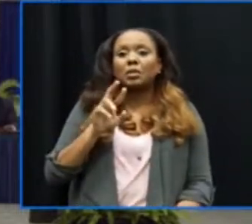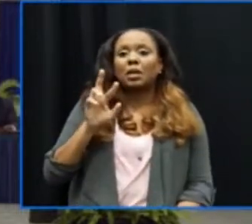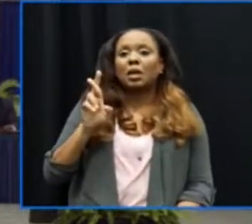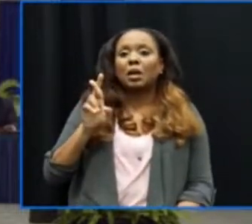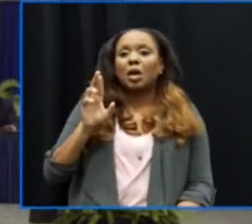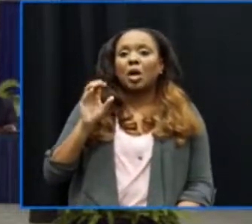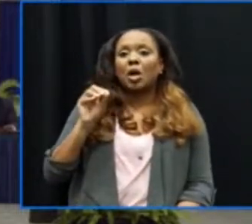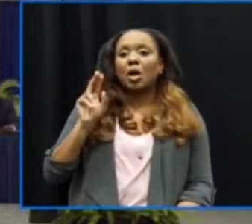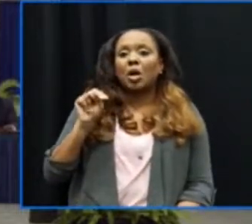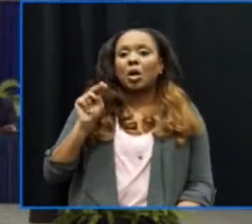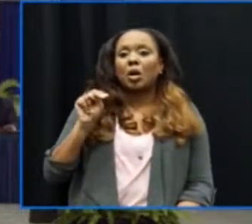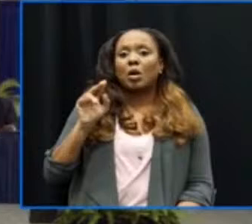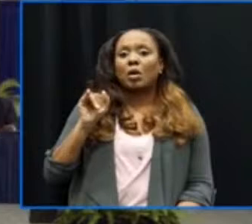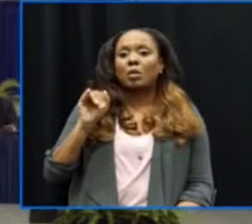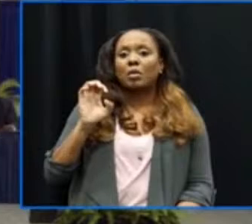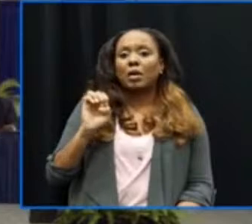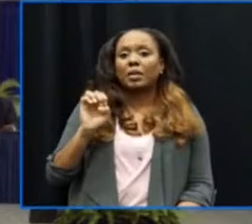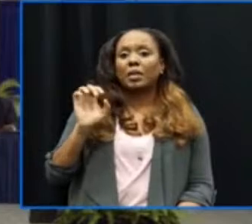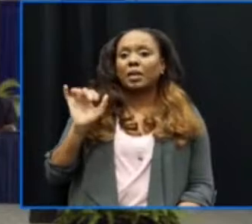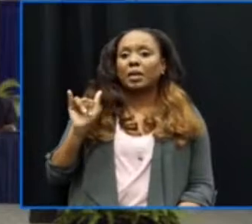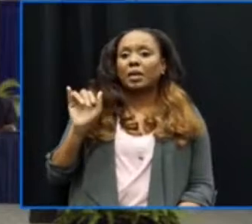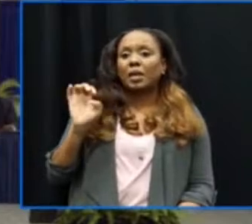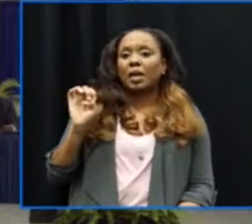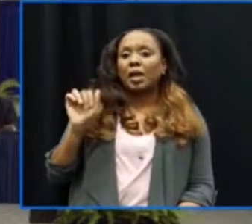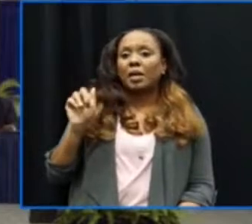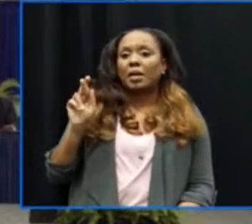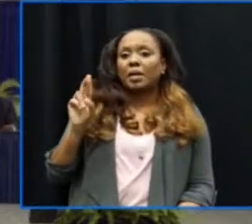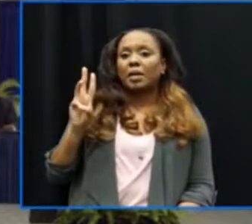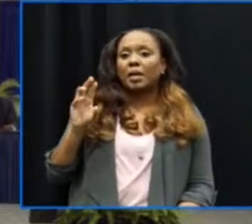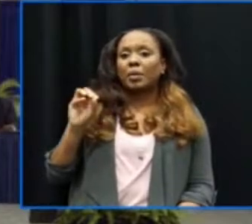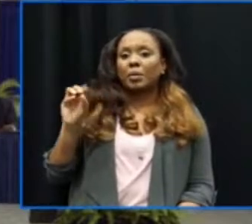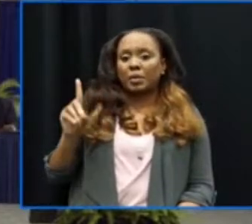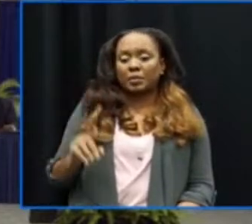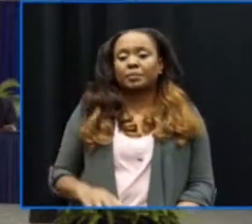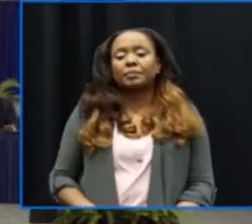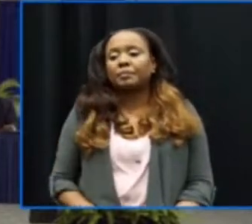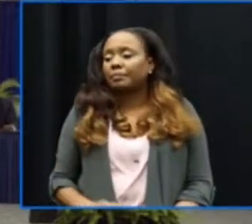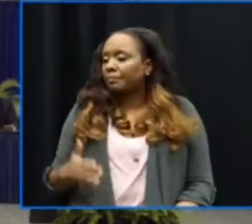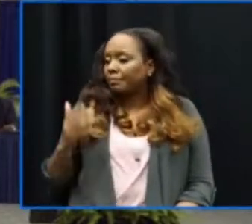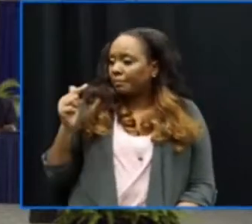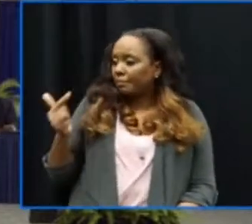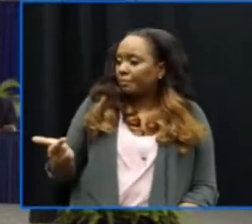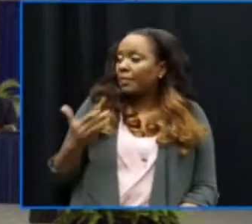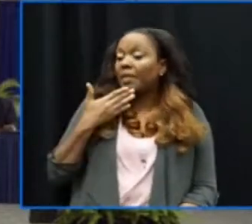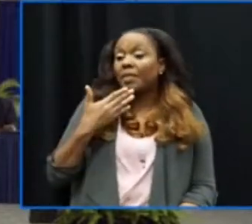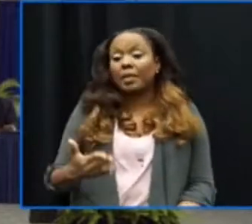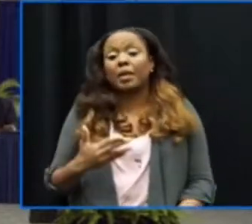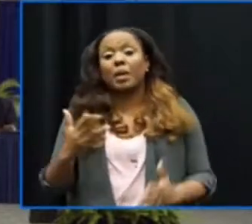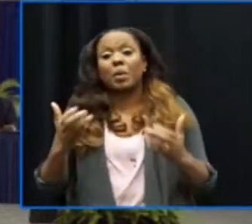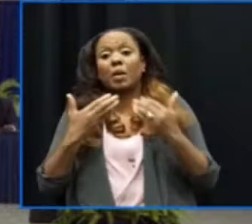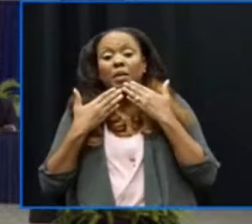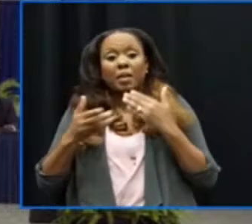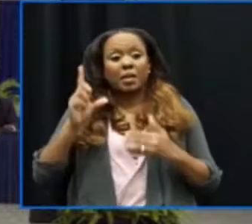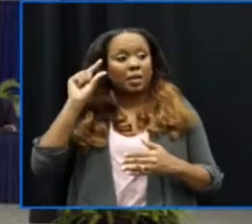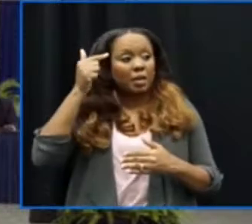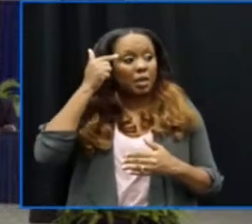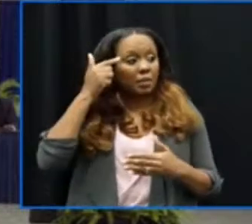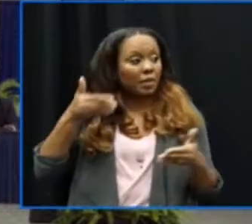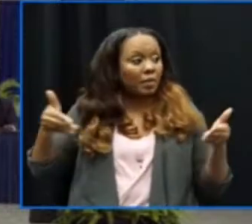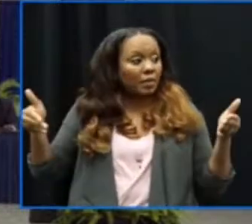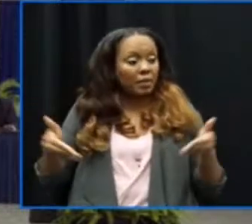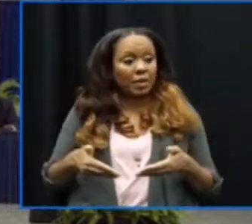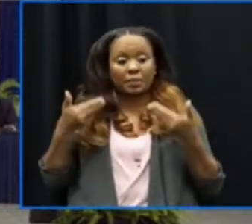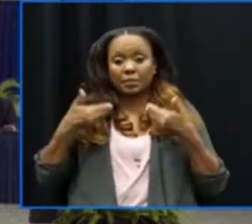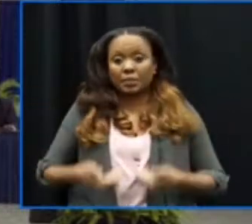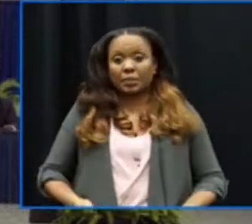Thank you. I want to thank the government for inviting the Democratic Labour Party to this press briefing. I truly believe